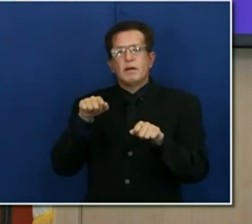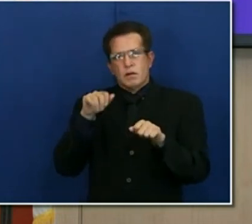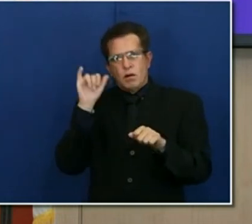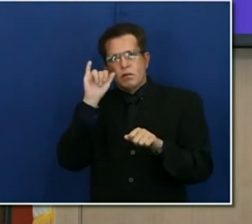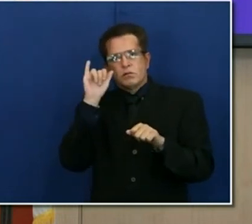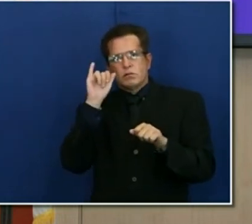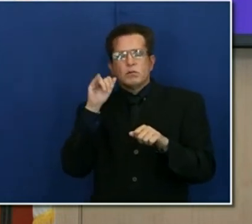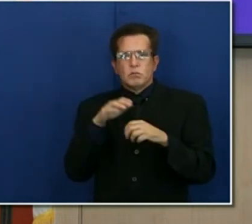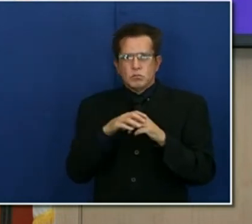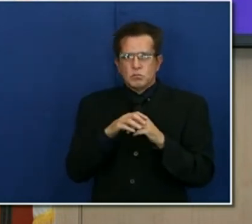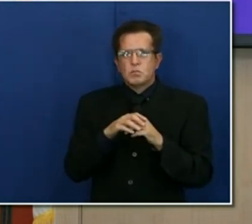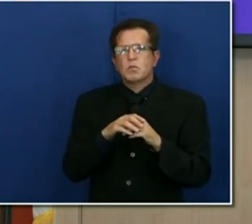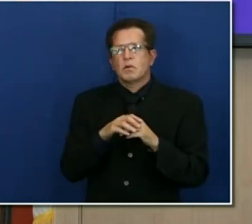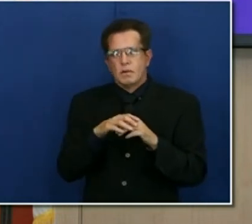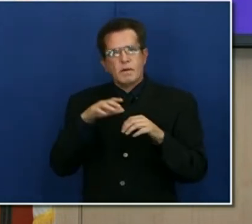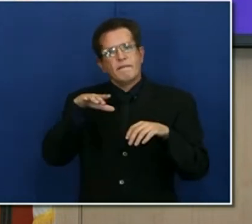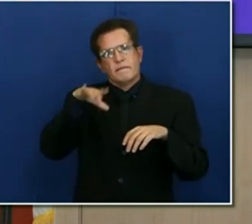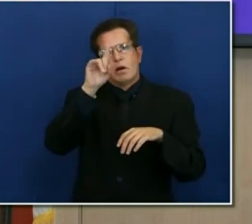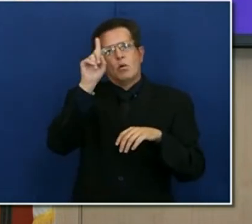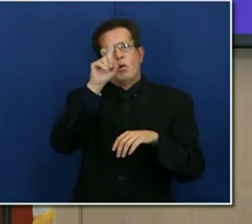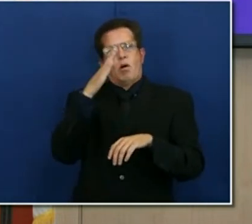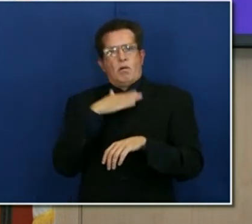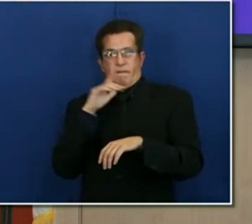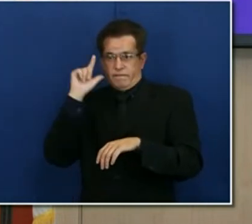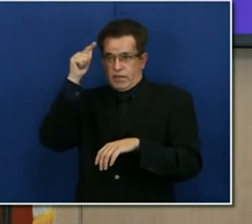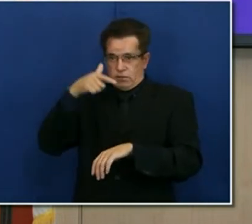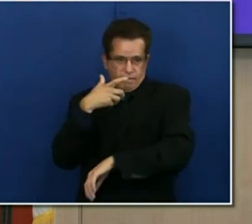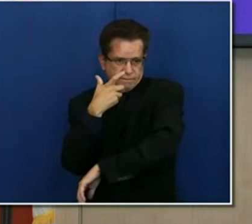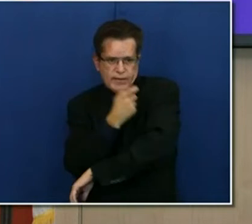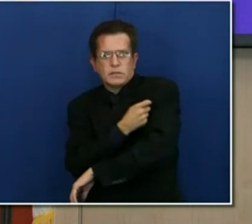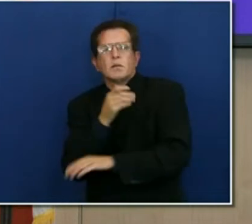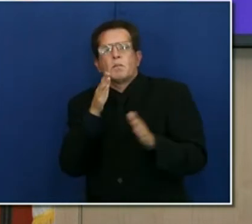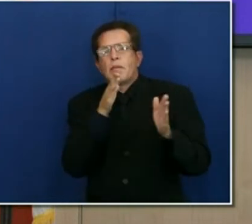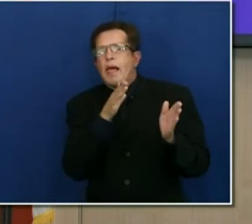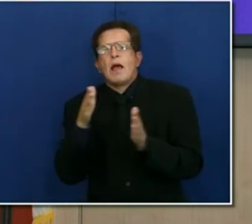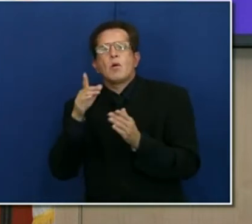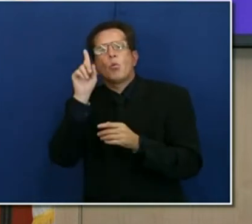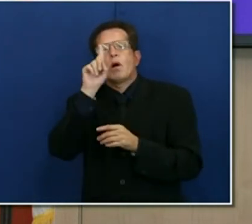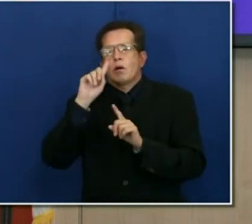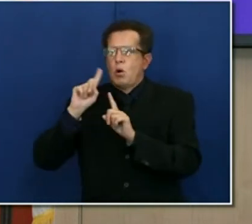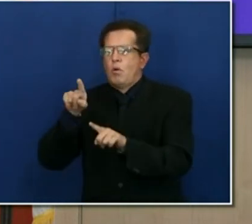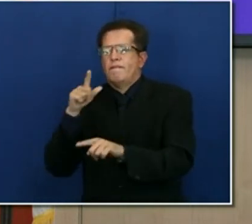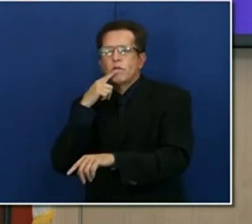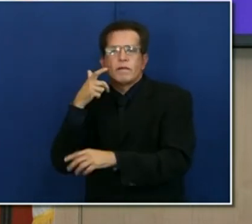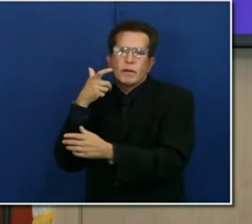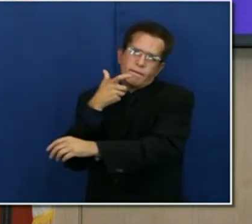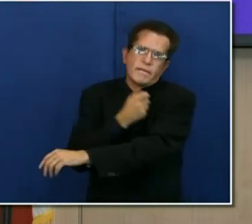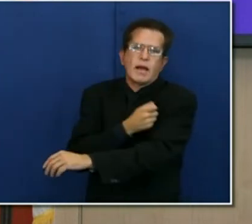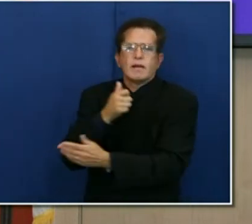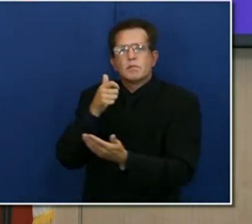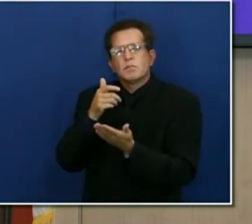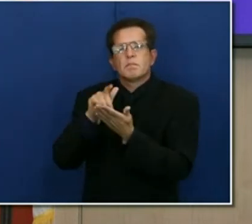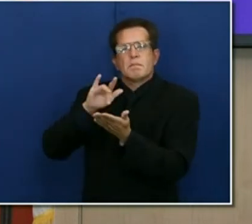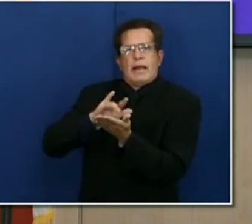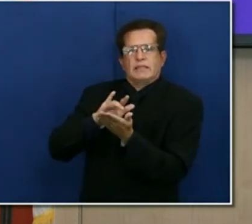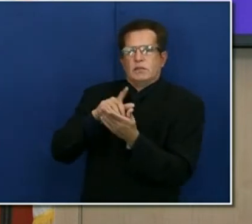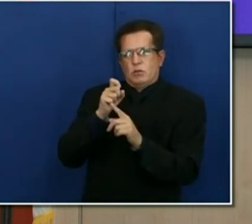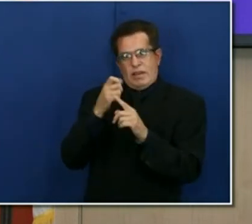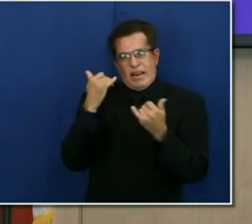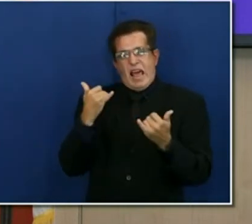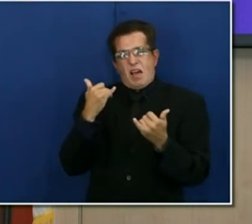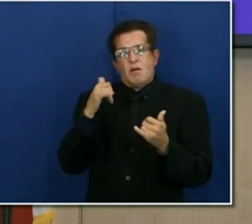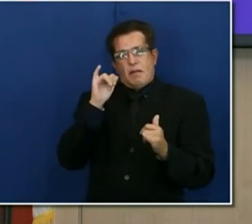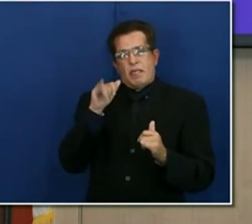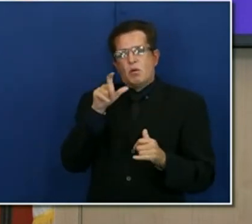eventual vaccine strategies. So that is again, that's a plan that's under development